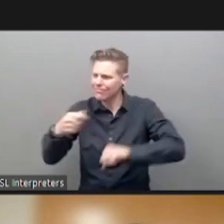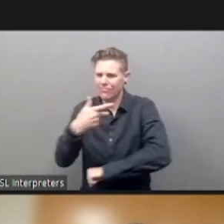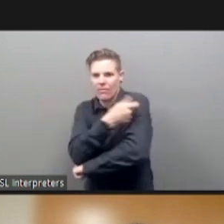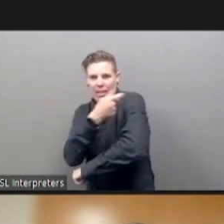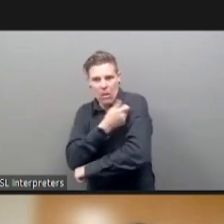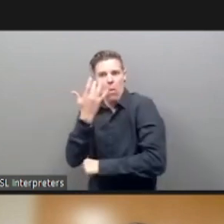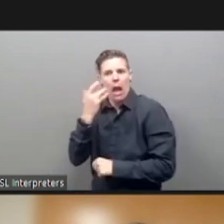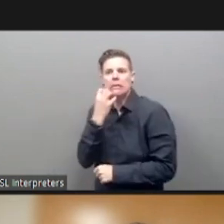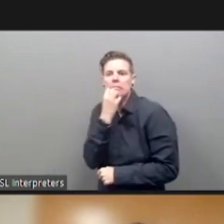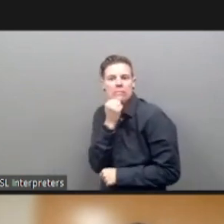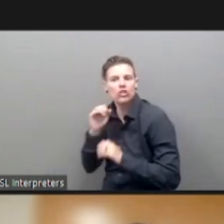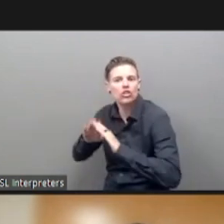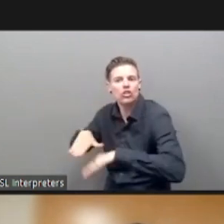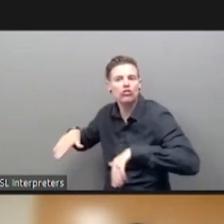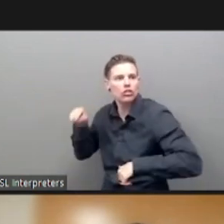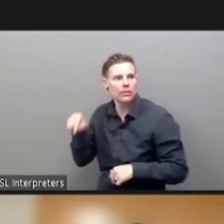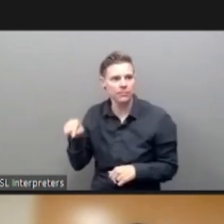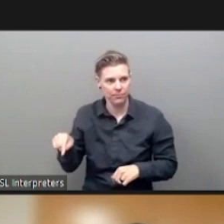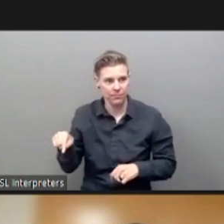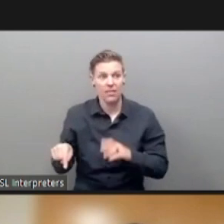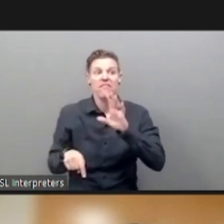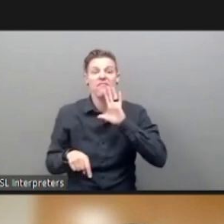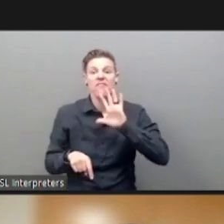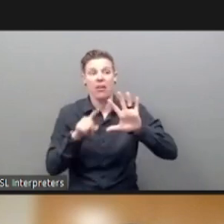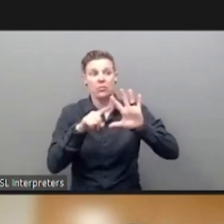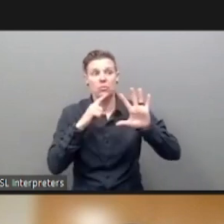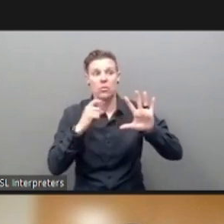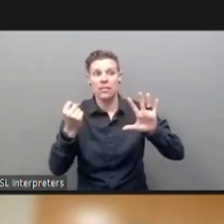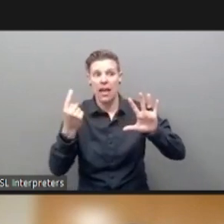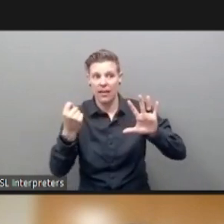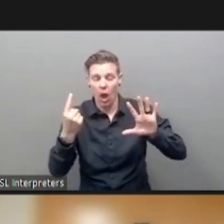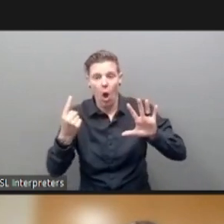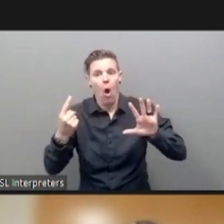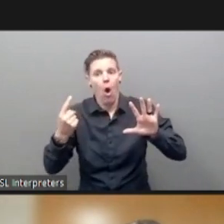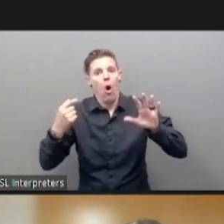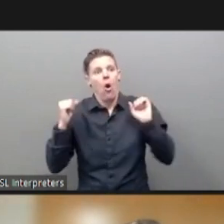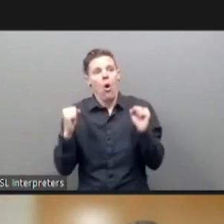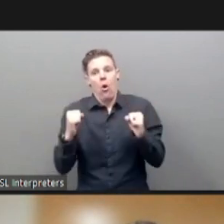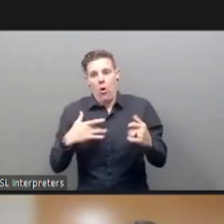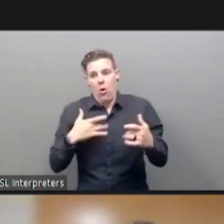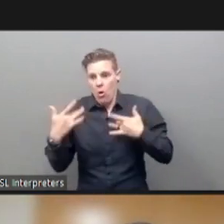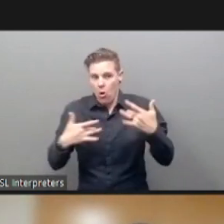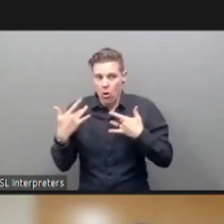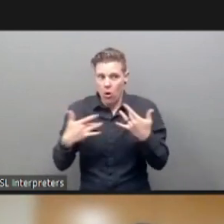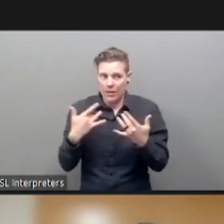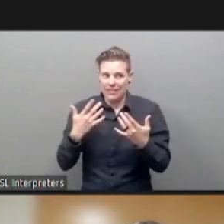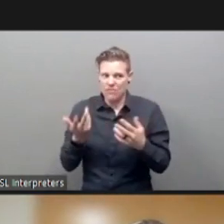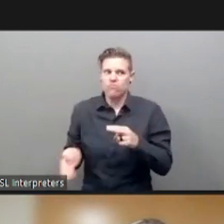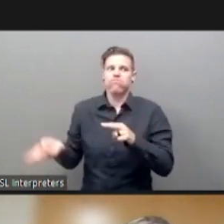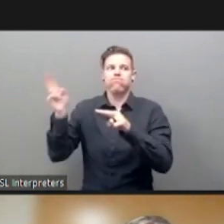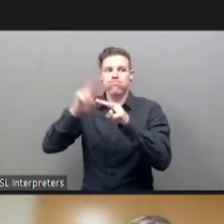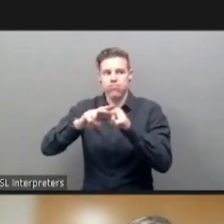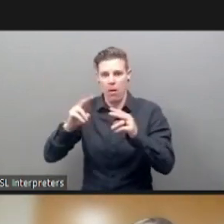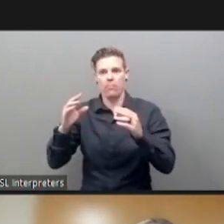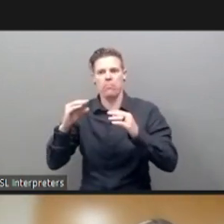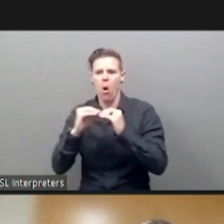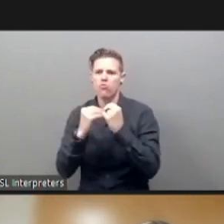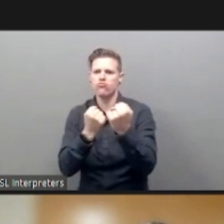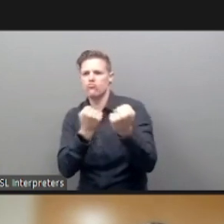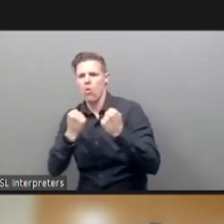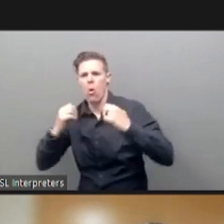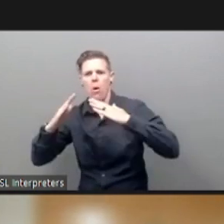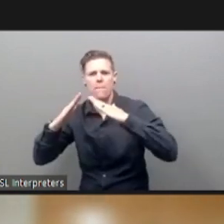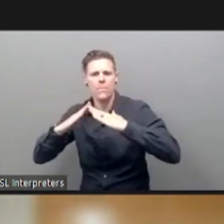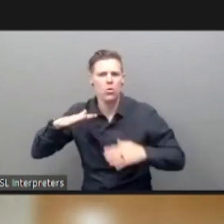to 11-year-olds for us presents such an exciting opportunity to really increase community immunity in New Mexico.